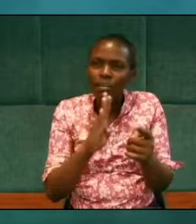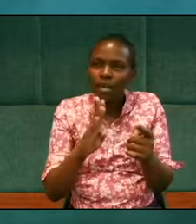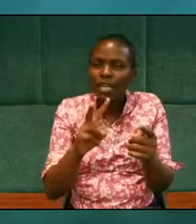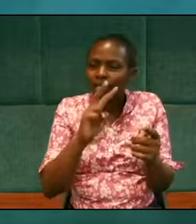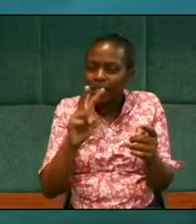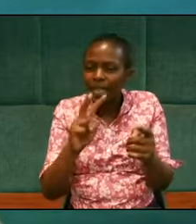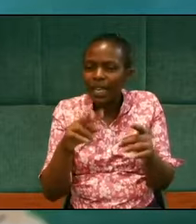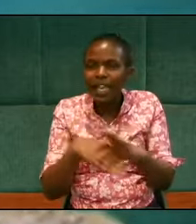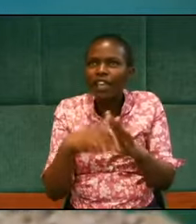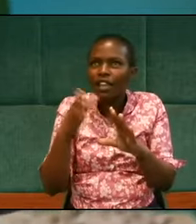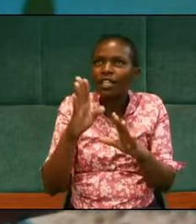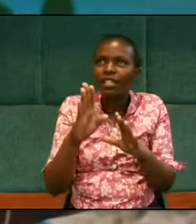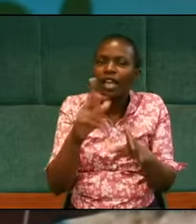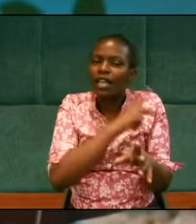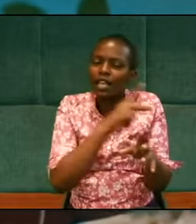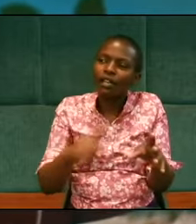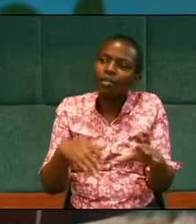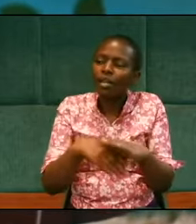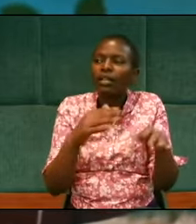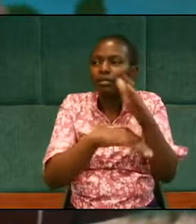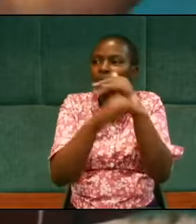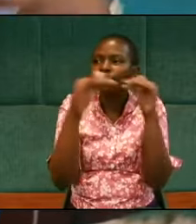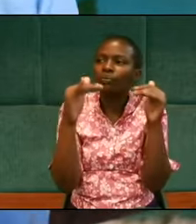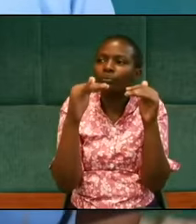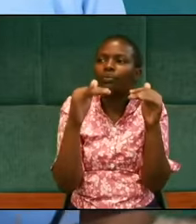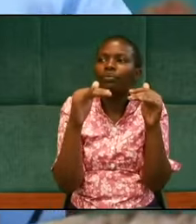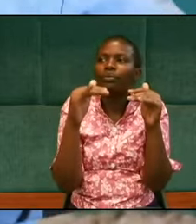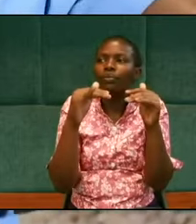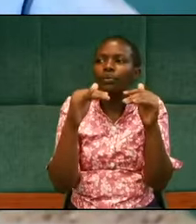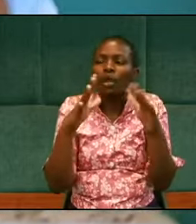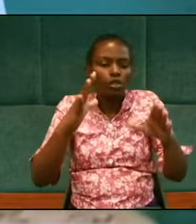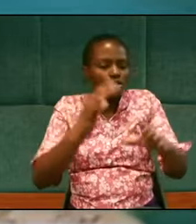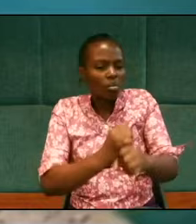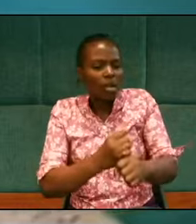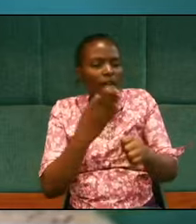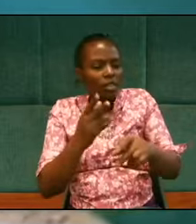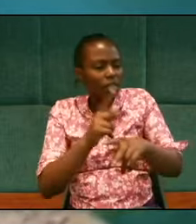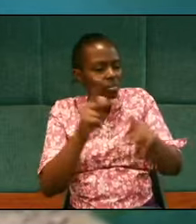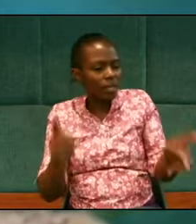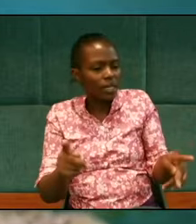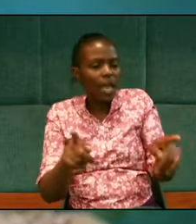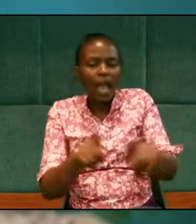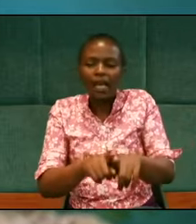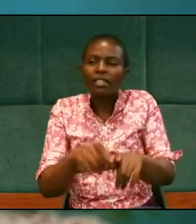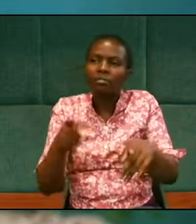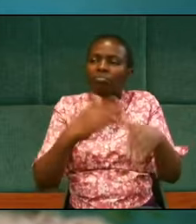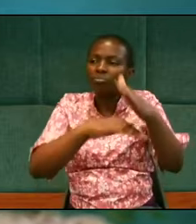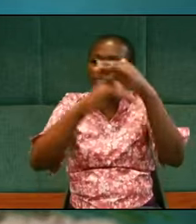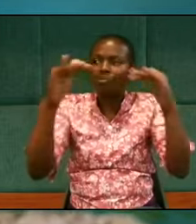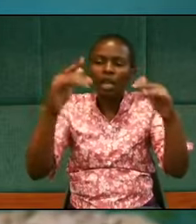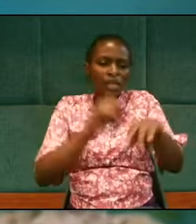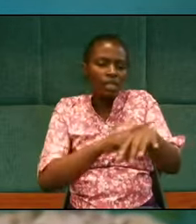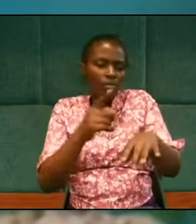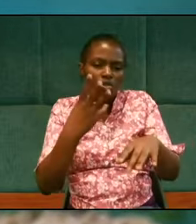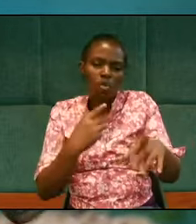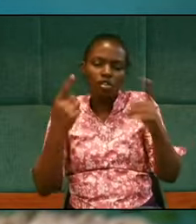heaven. So the reason God created mankind is to make this place his annex. So when you want to marry, one